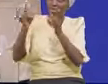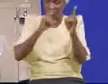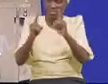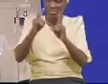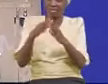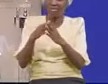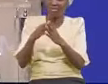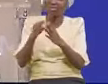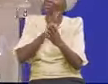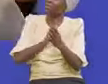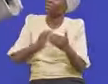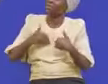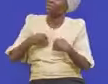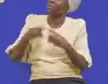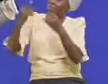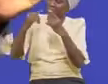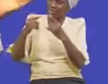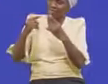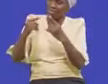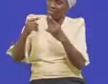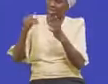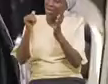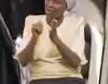va Kristo va